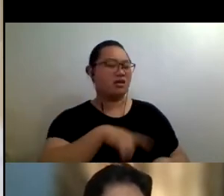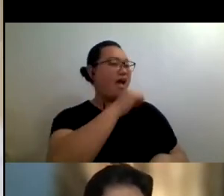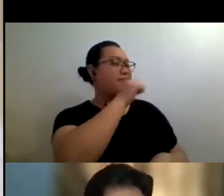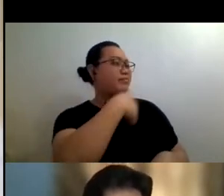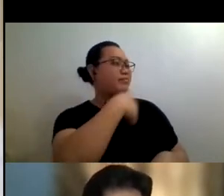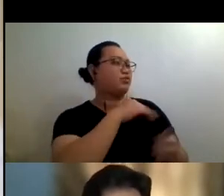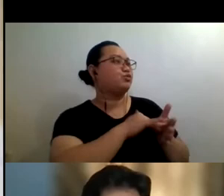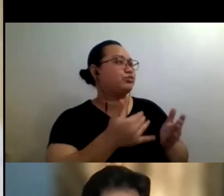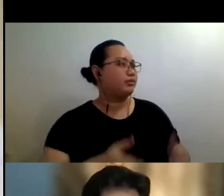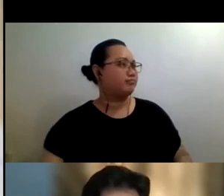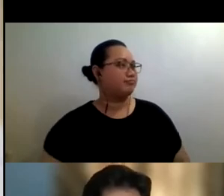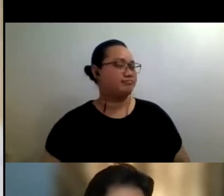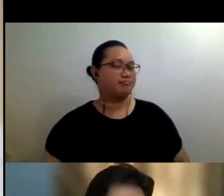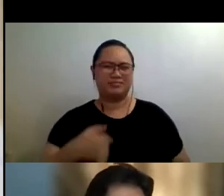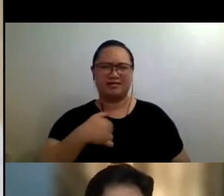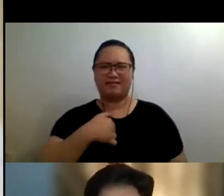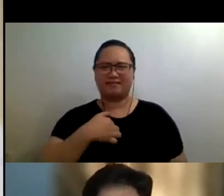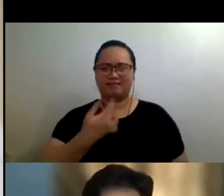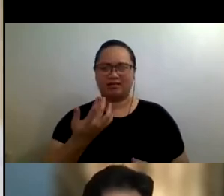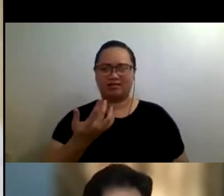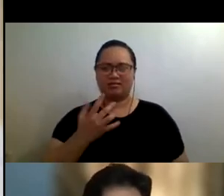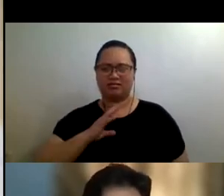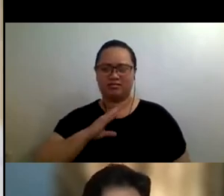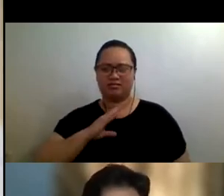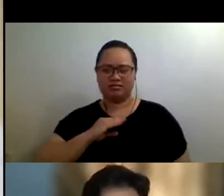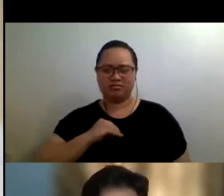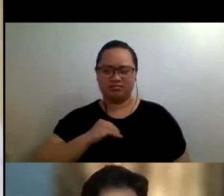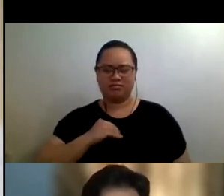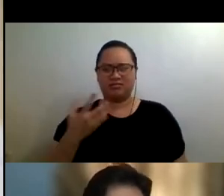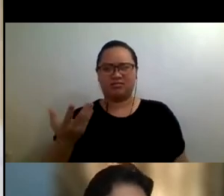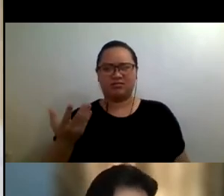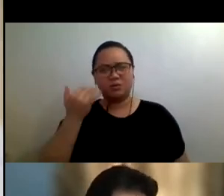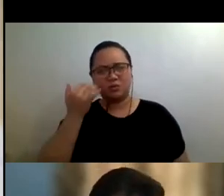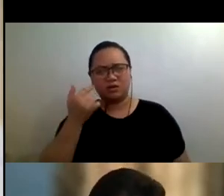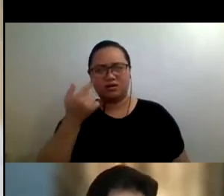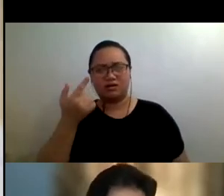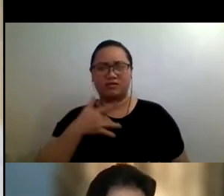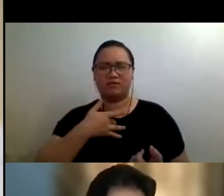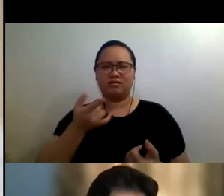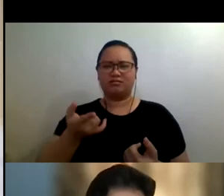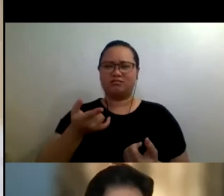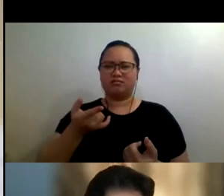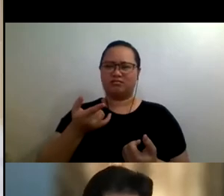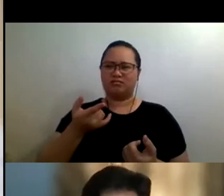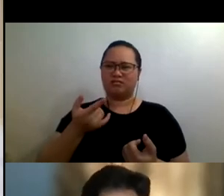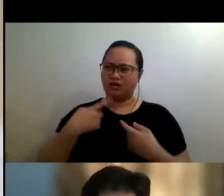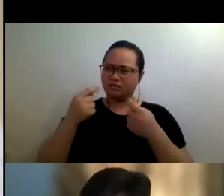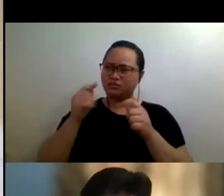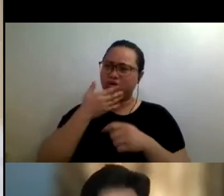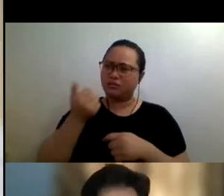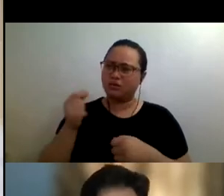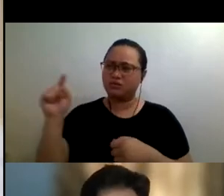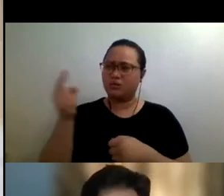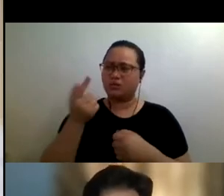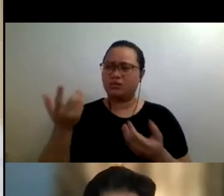me. I thought I had good intentions. I believed I was trying to do my best, a more